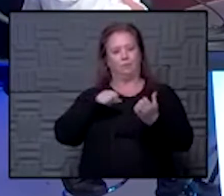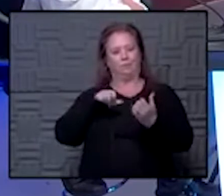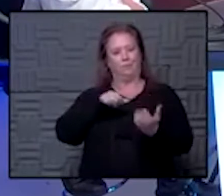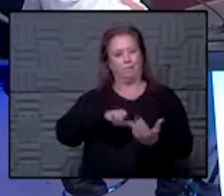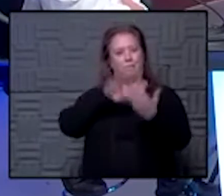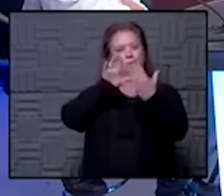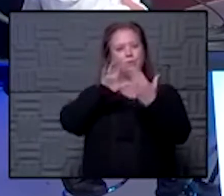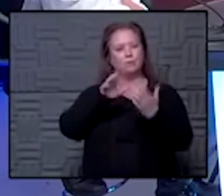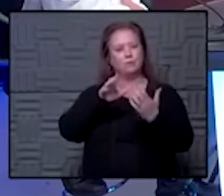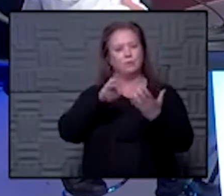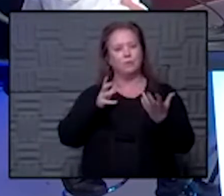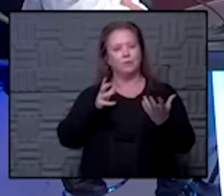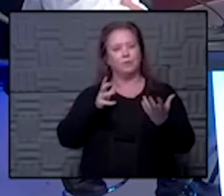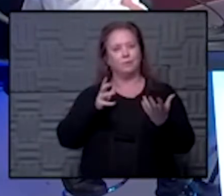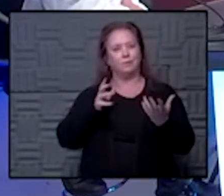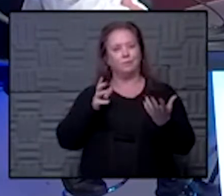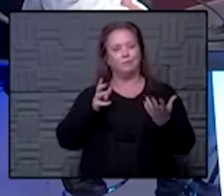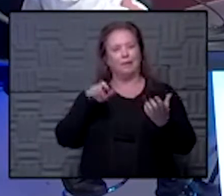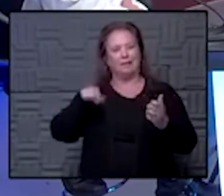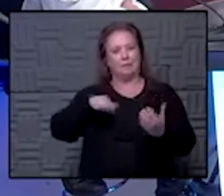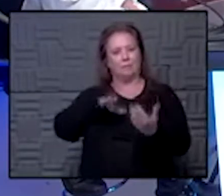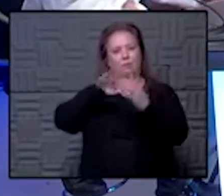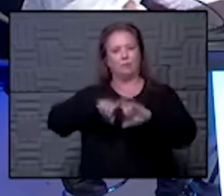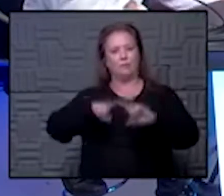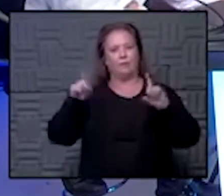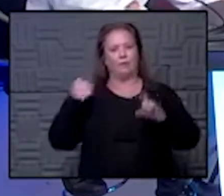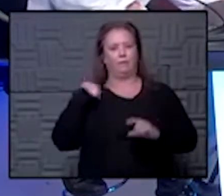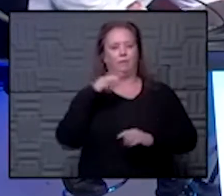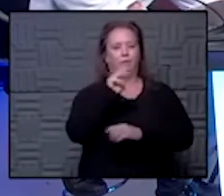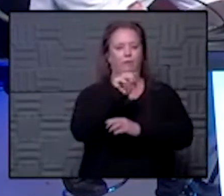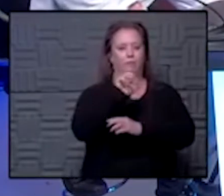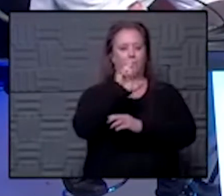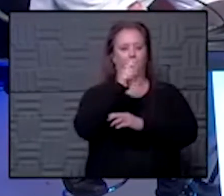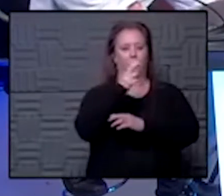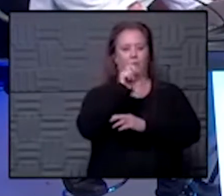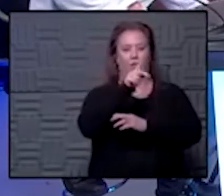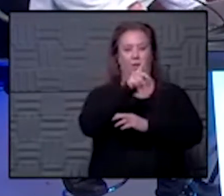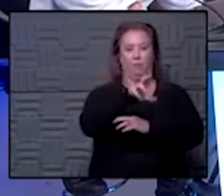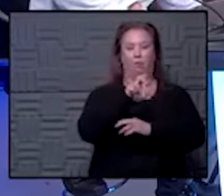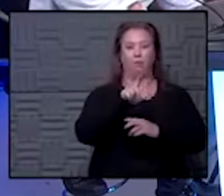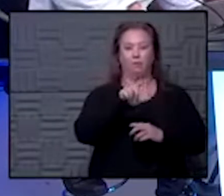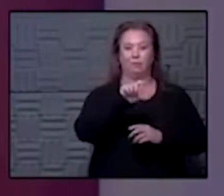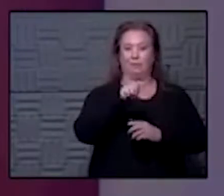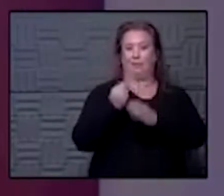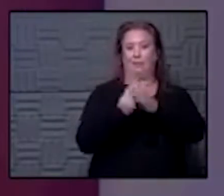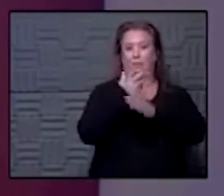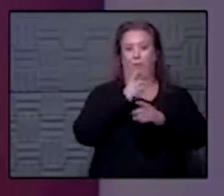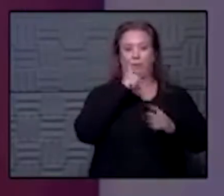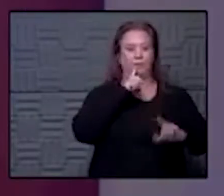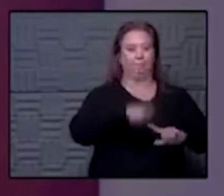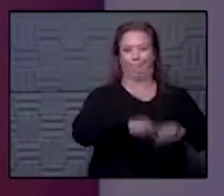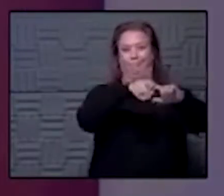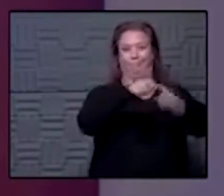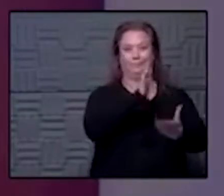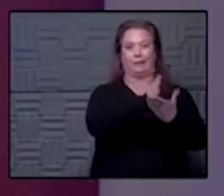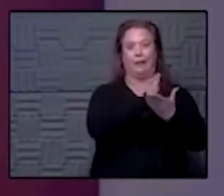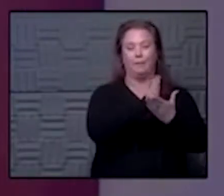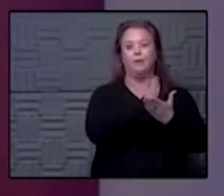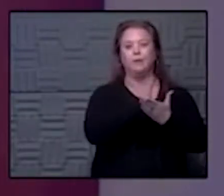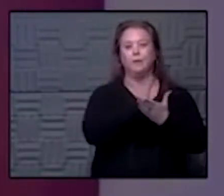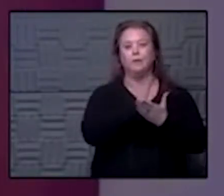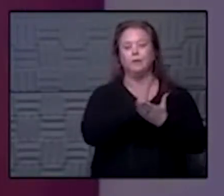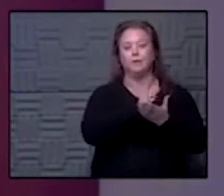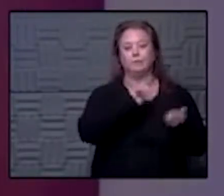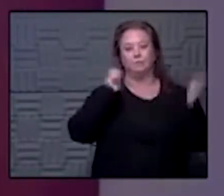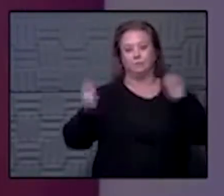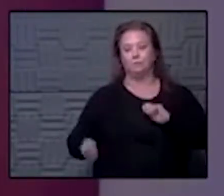as opposed to back in March and April when we just said, okay, we're stopping? Yeah, no, it's, there's no doubt